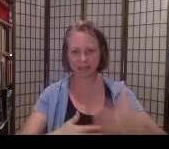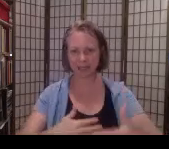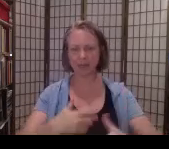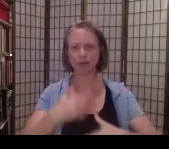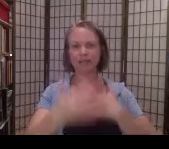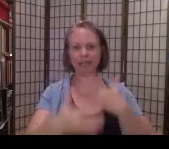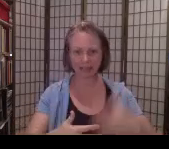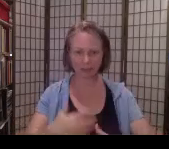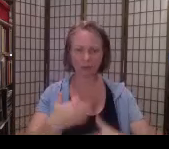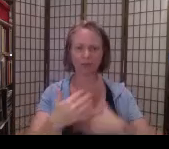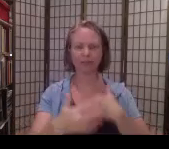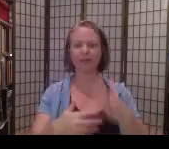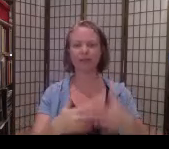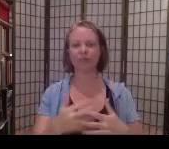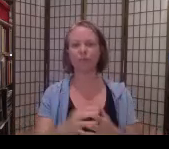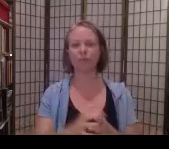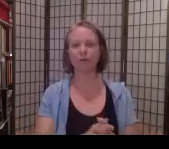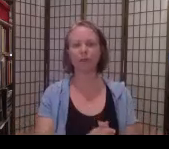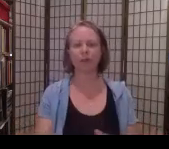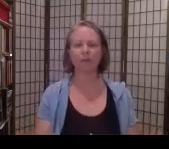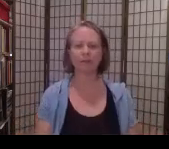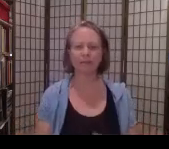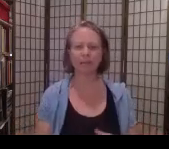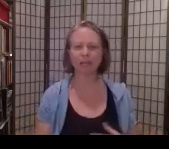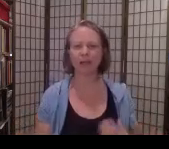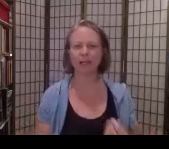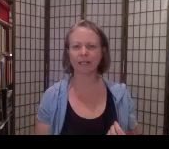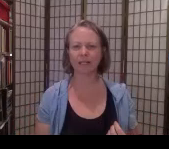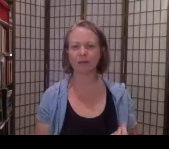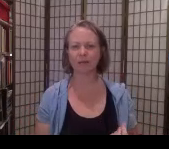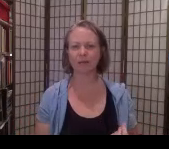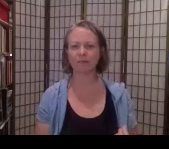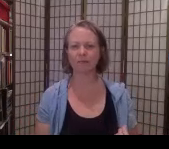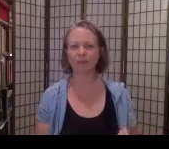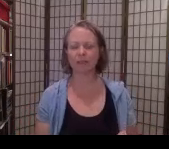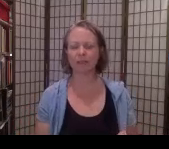balance thing, or ticks, or these kind of more parasitic kind of